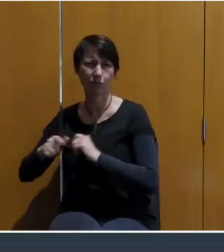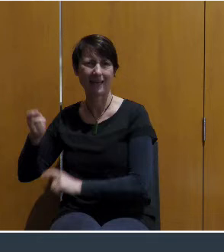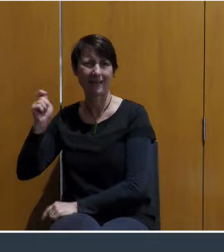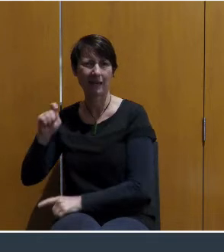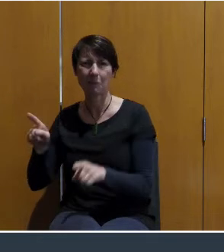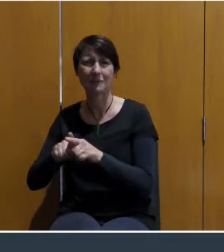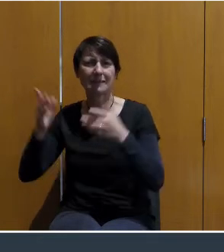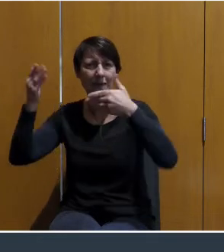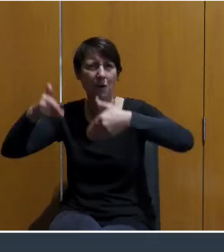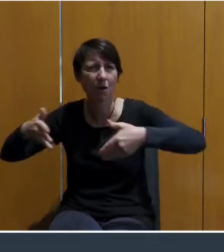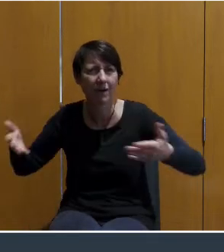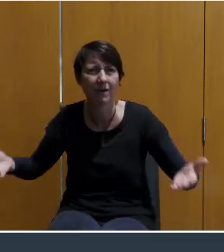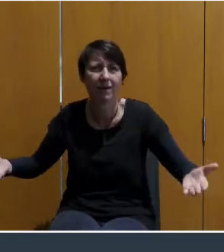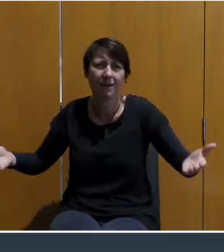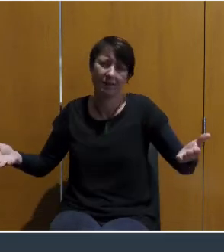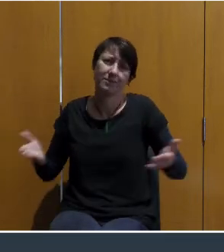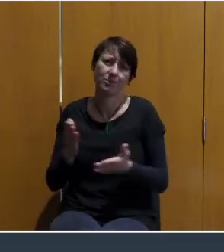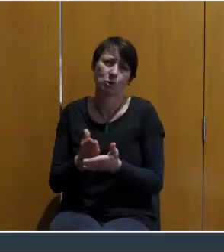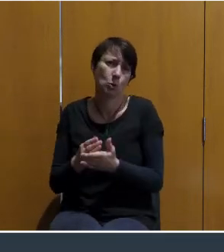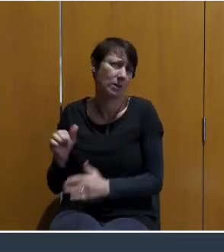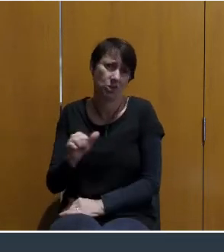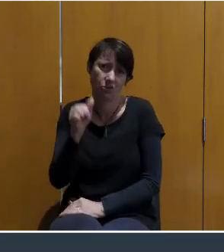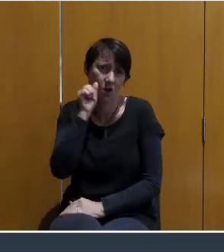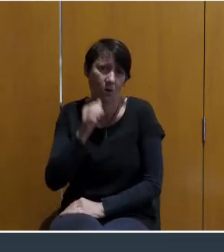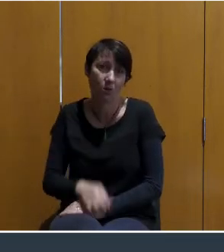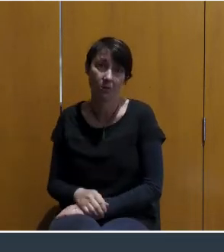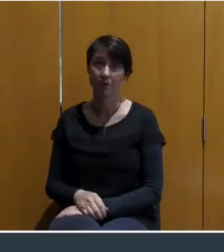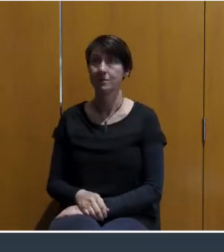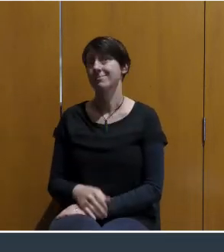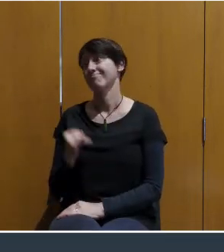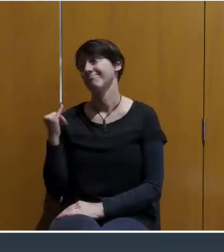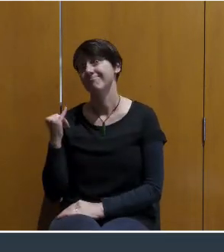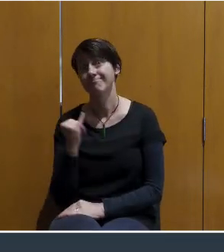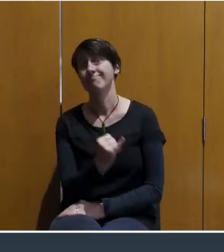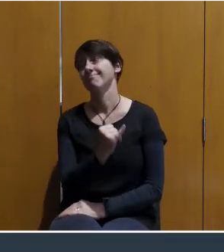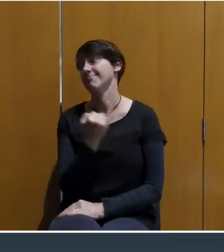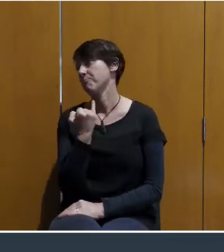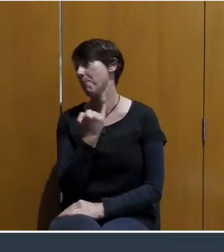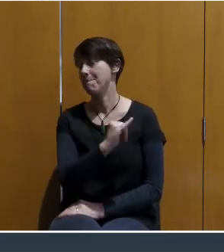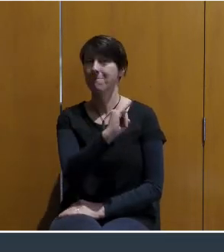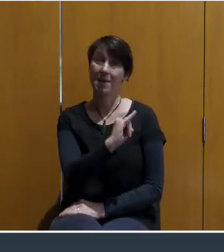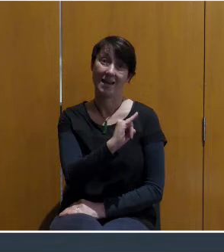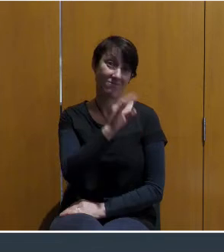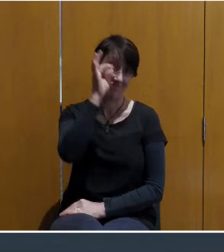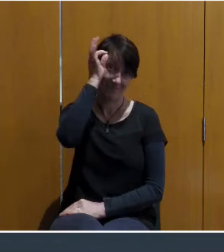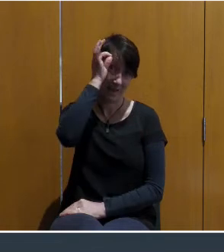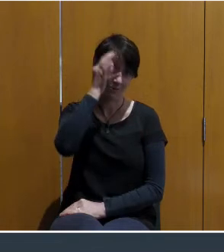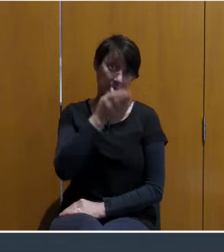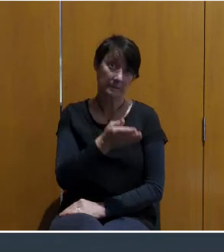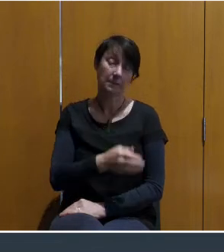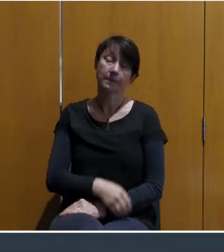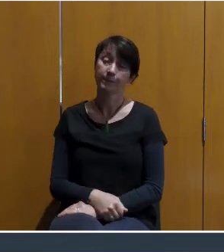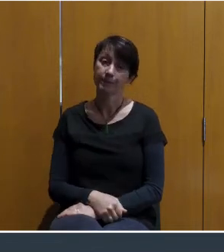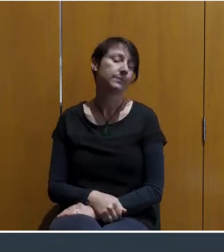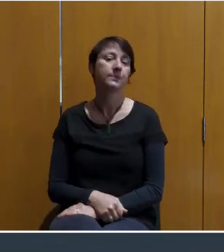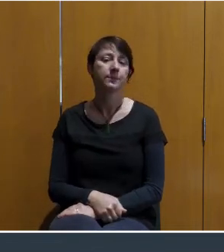much to ask for. A super bad oversight by the Napier City Council, in my opinion. Some